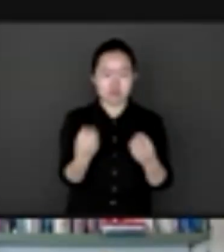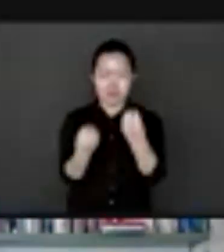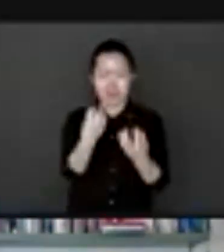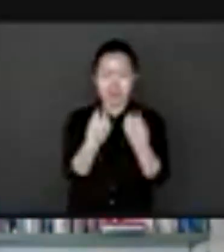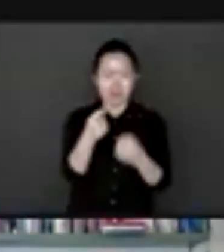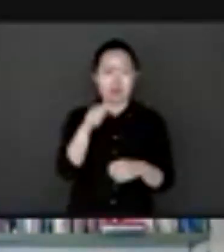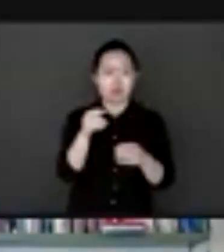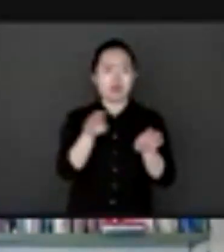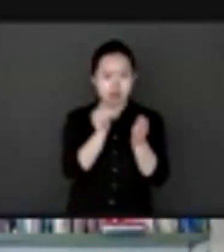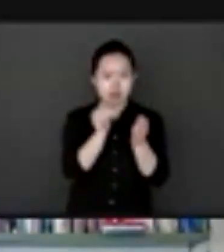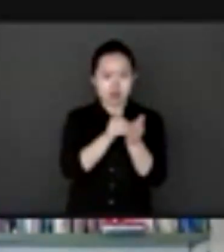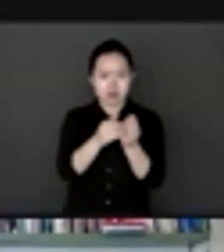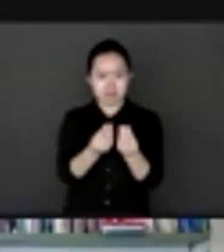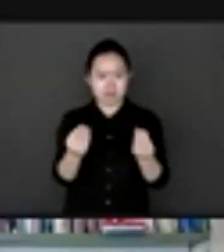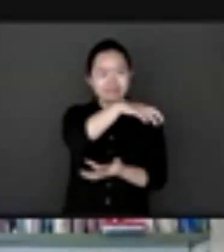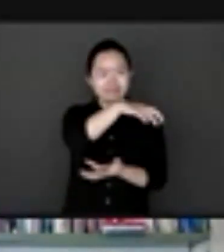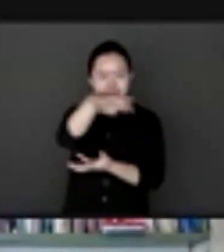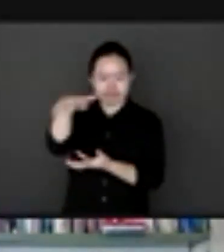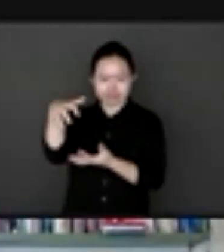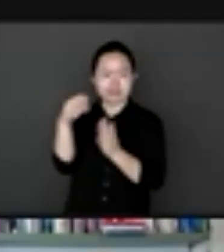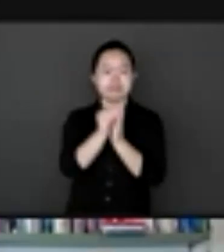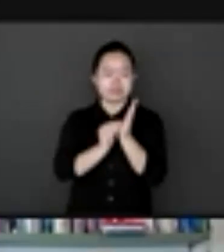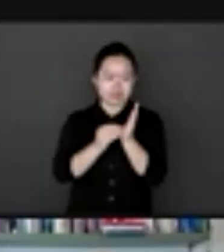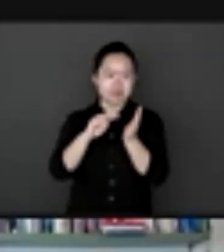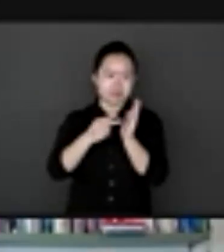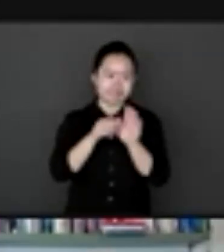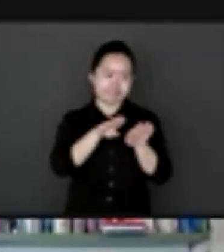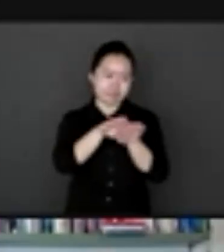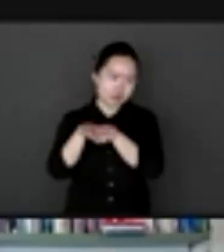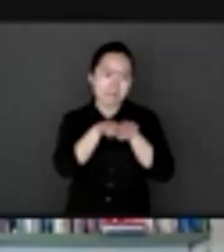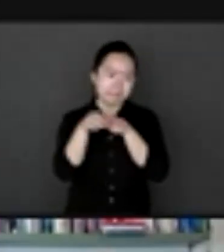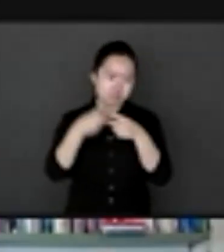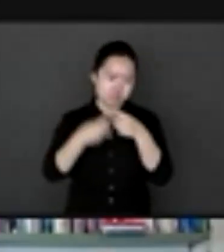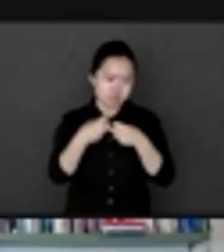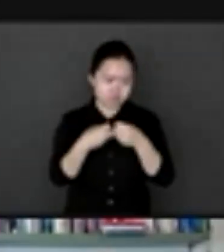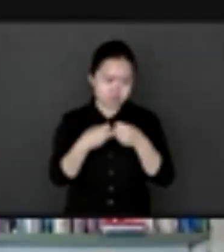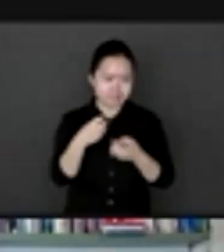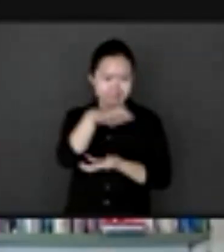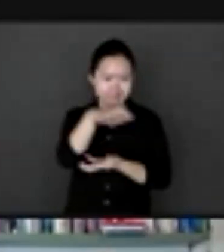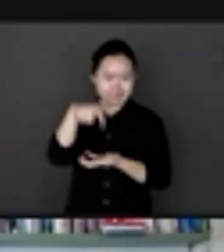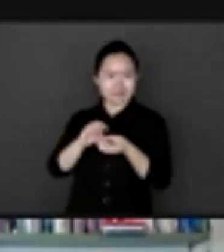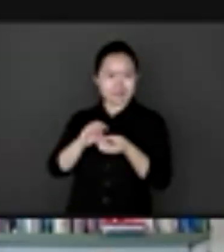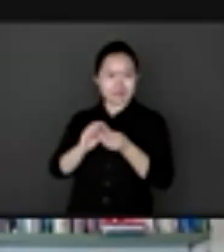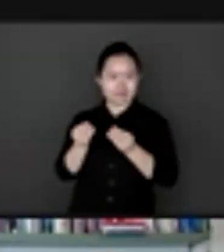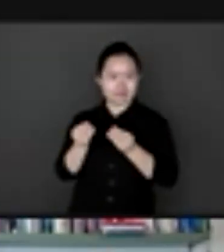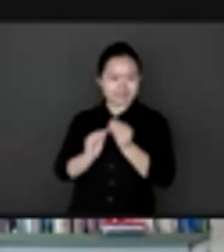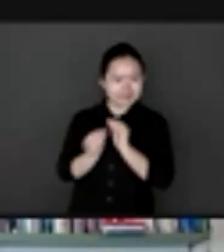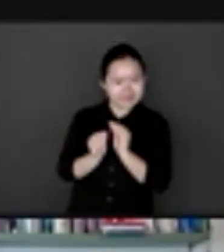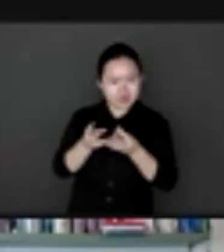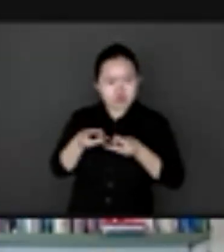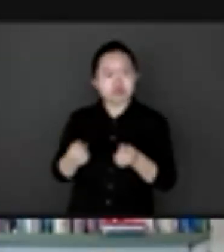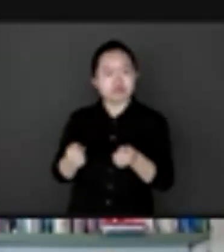We conduct regular testing cycles with experts and with trained individuals,